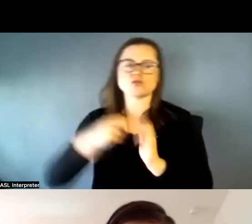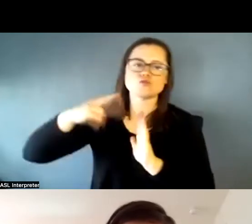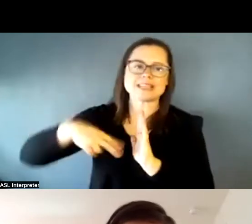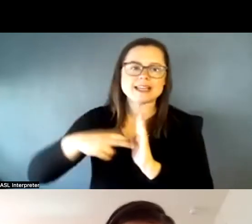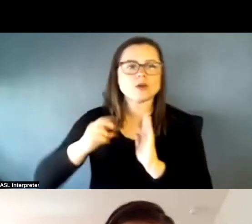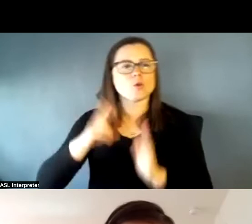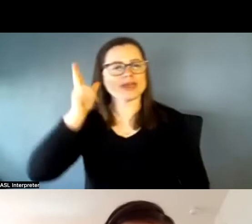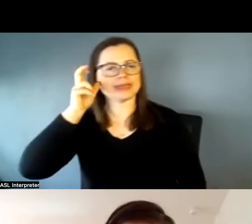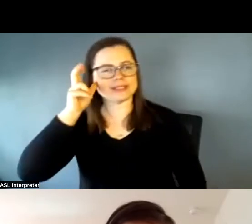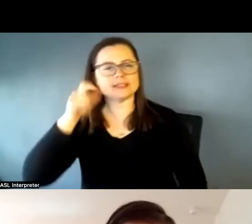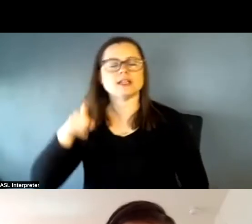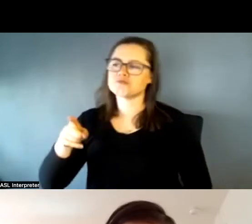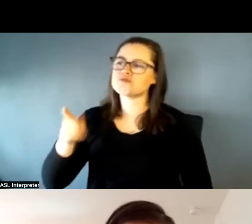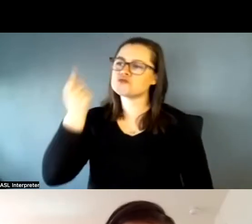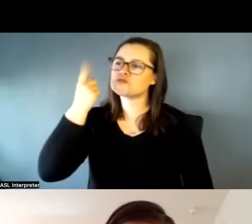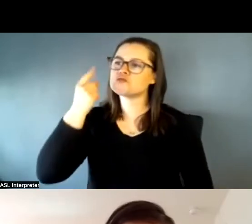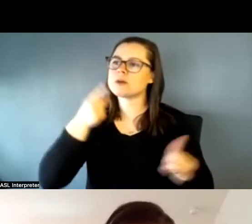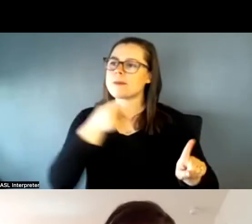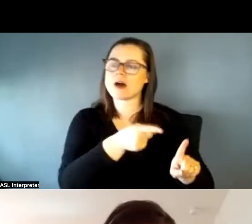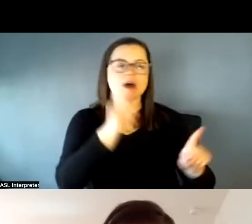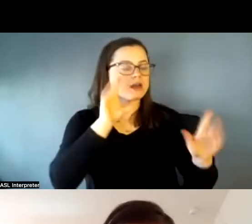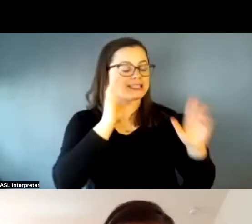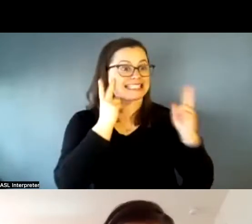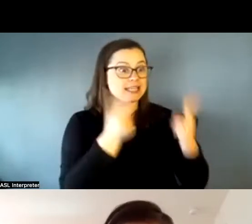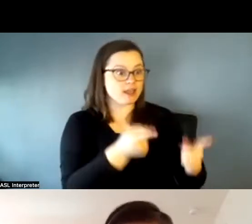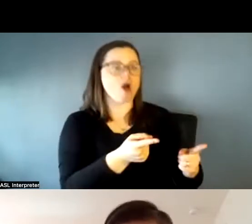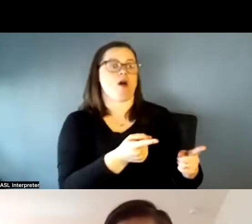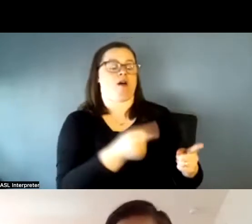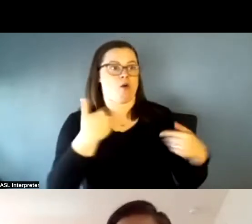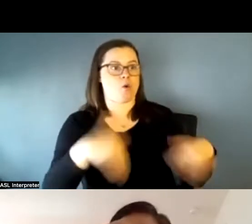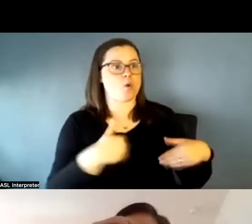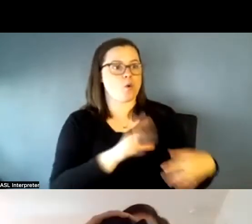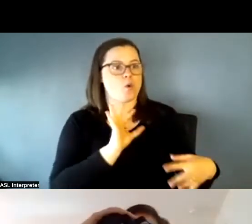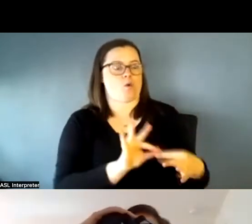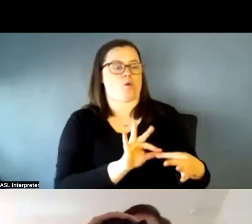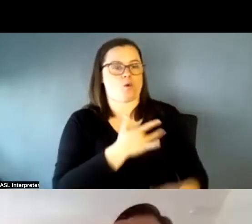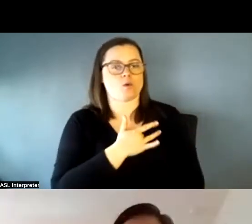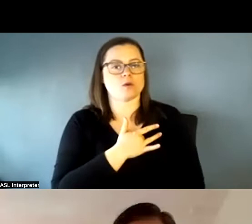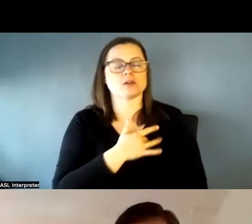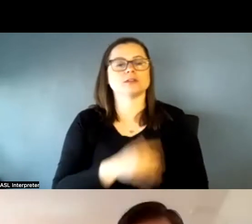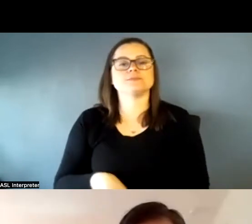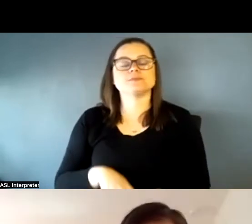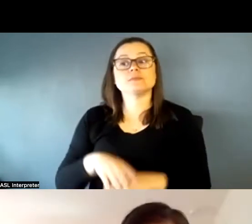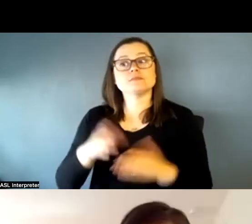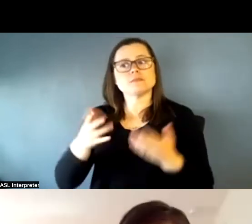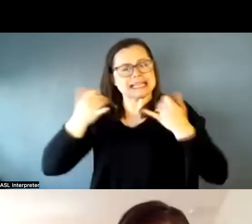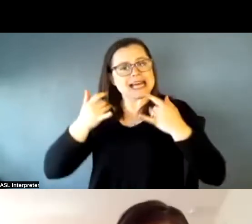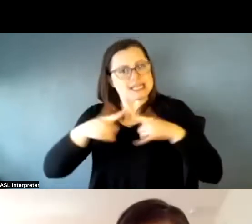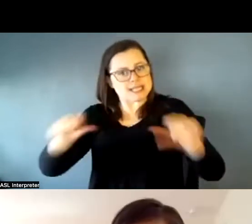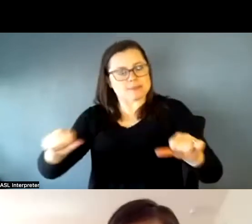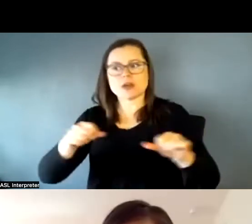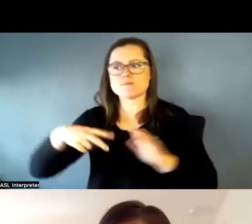verbal, sort of like engagements with the natural world are really significantly important as well. And,